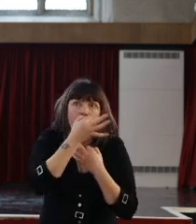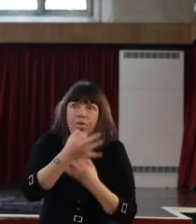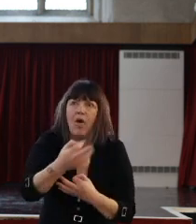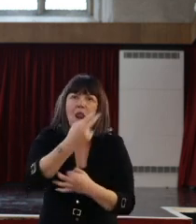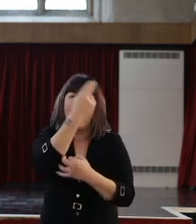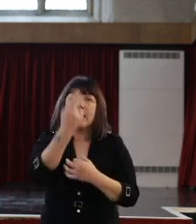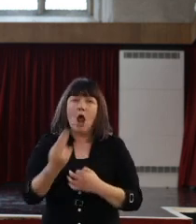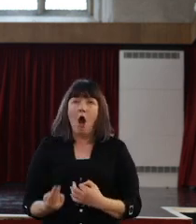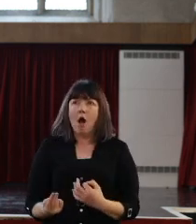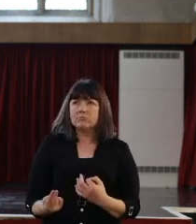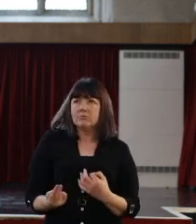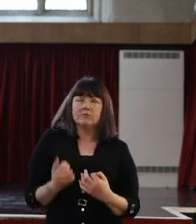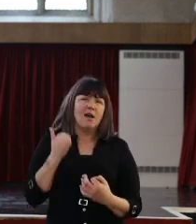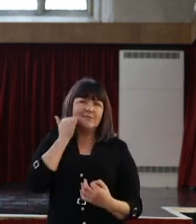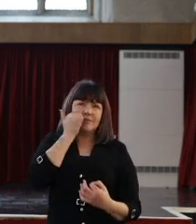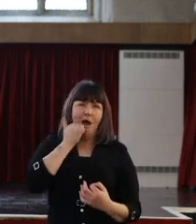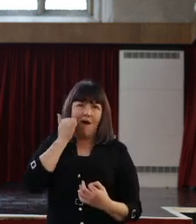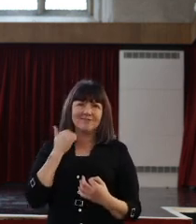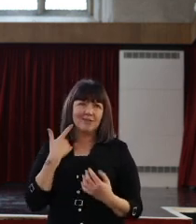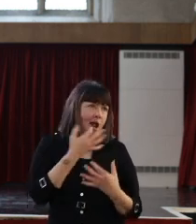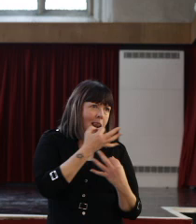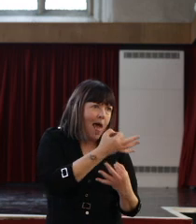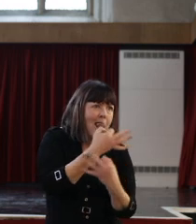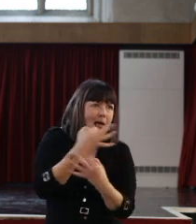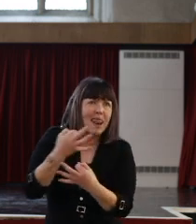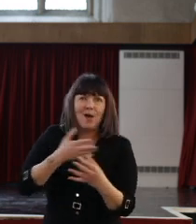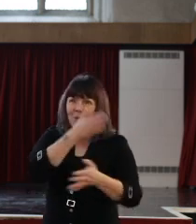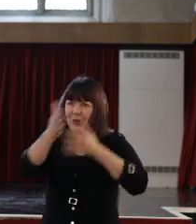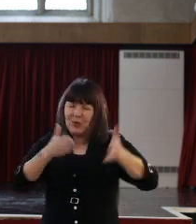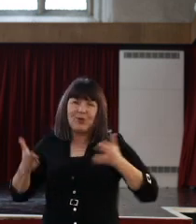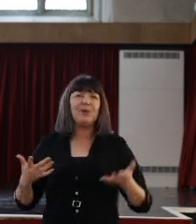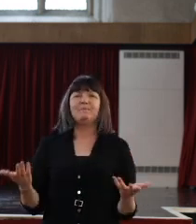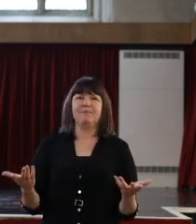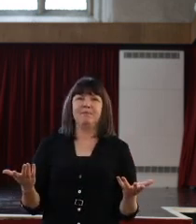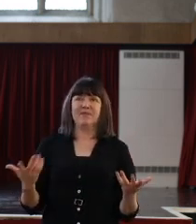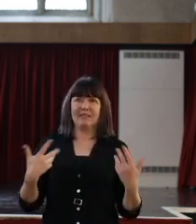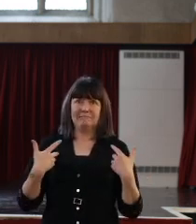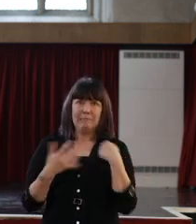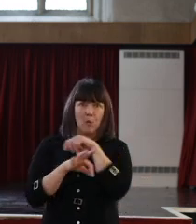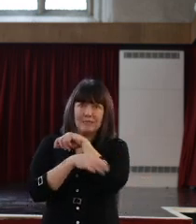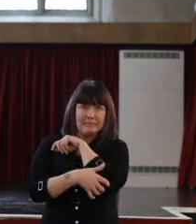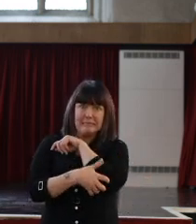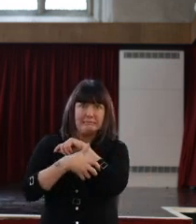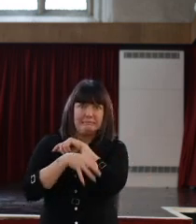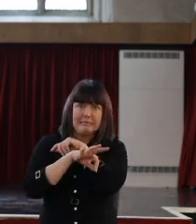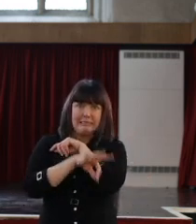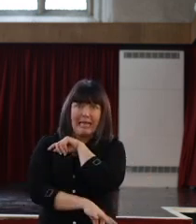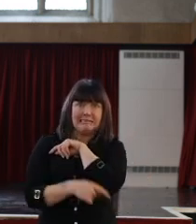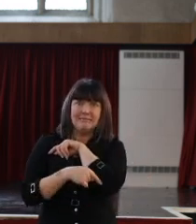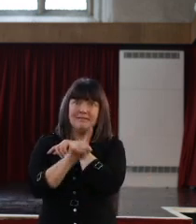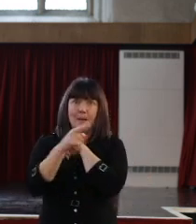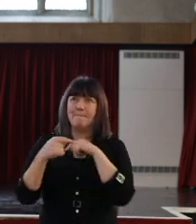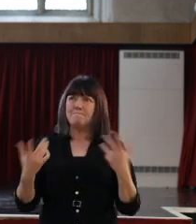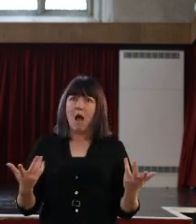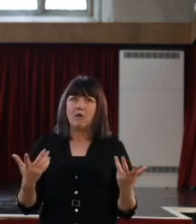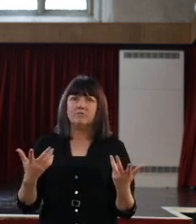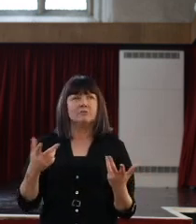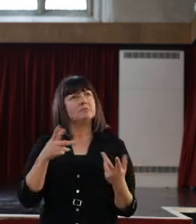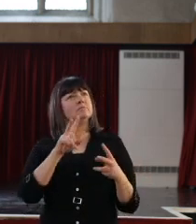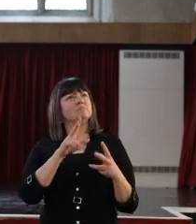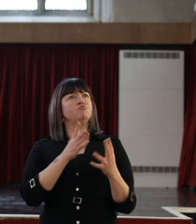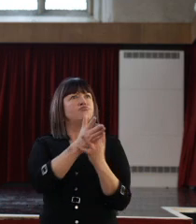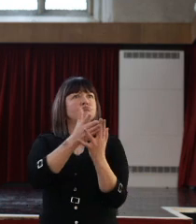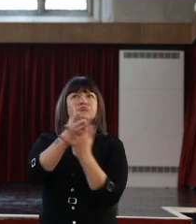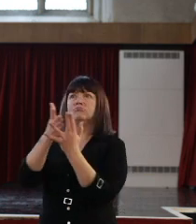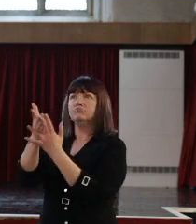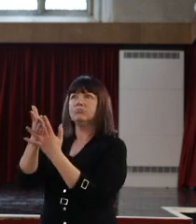care, I just wanted a bit of it. Now, I may have been skint, I may have been completely skint, but culture lifted me out of the gutter. It made me feel like a millionaire.